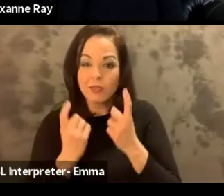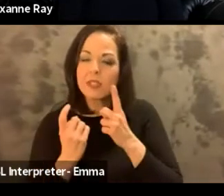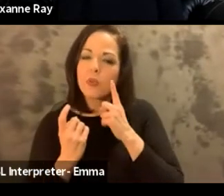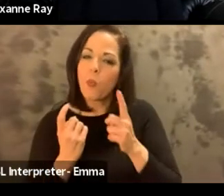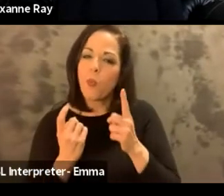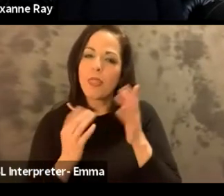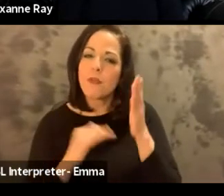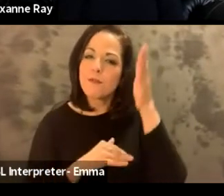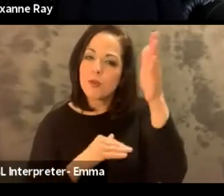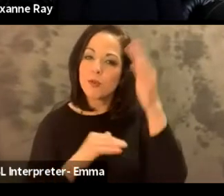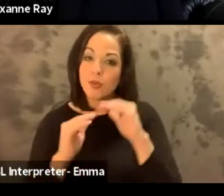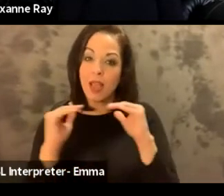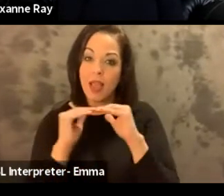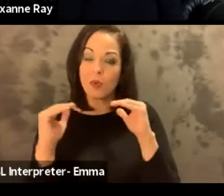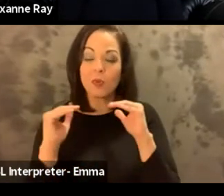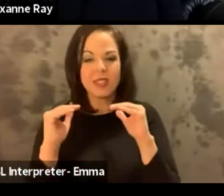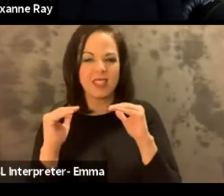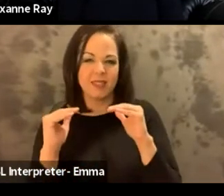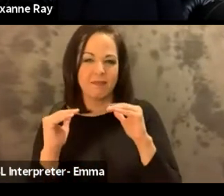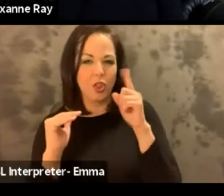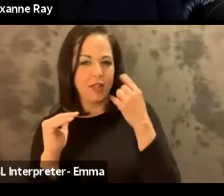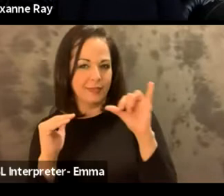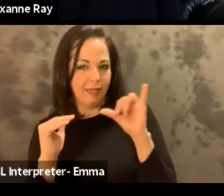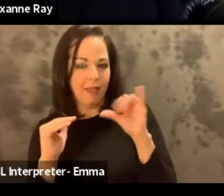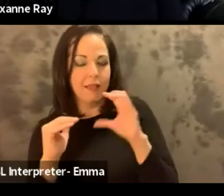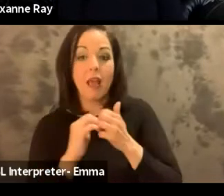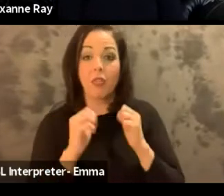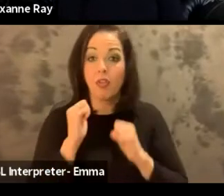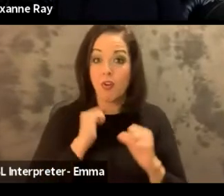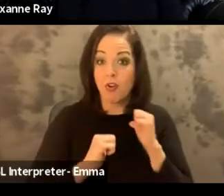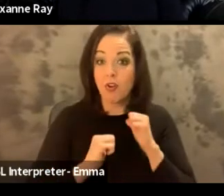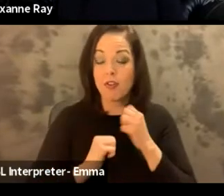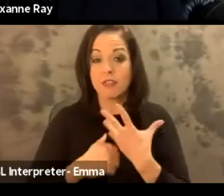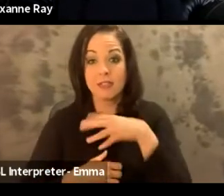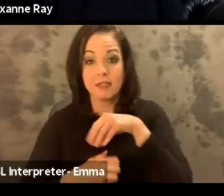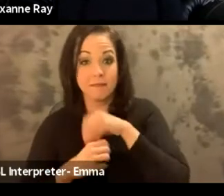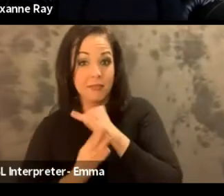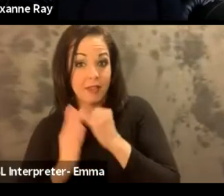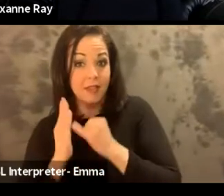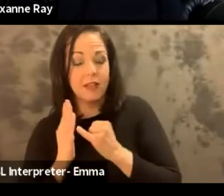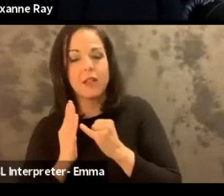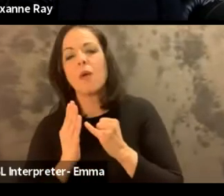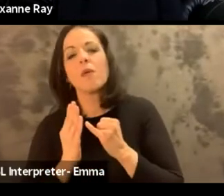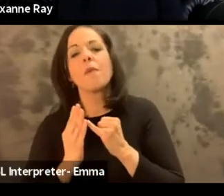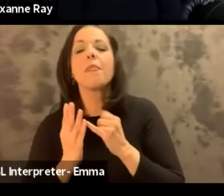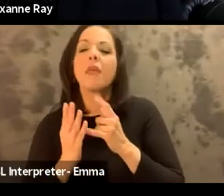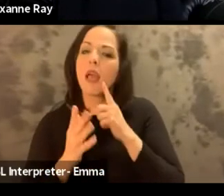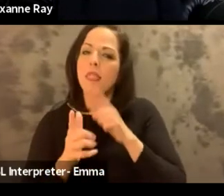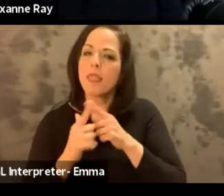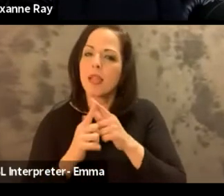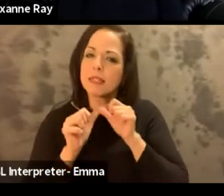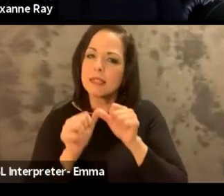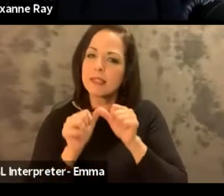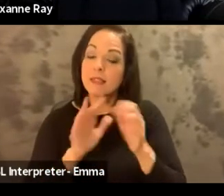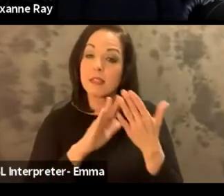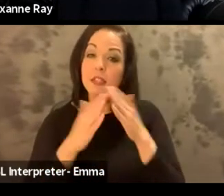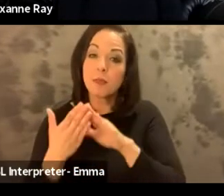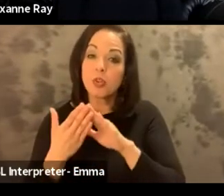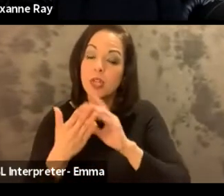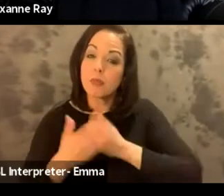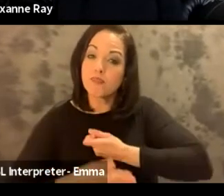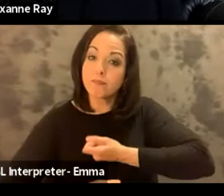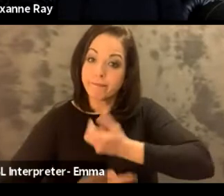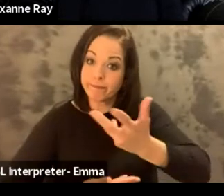justice looks like and how the arts and theater should be a part of that and be a consistent part of community voice. And so the